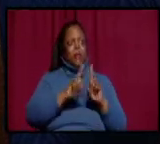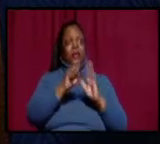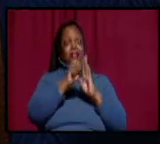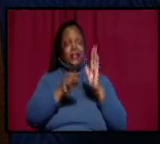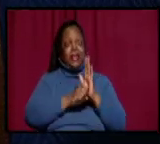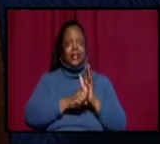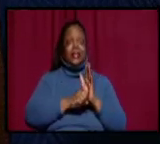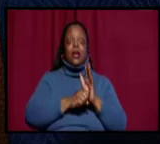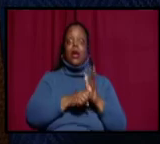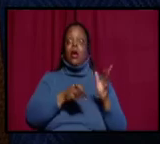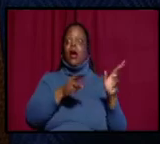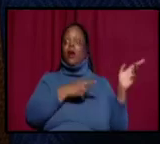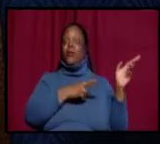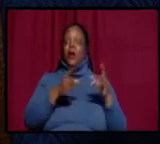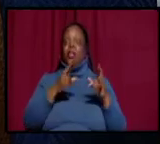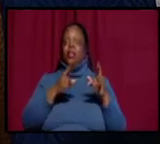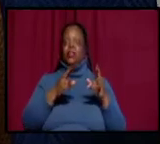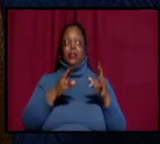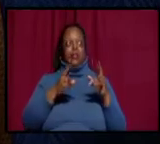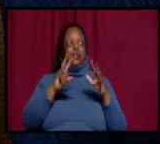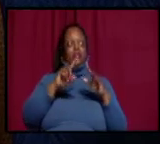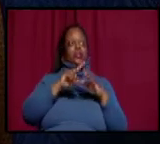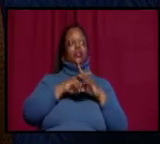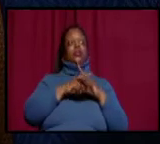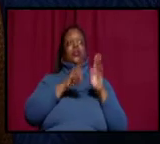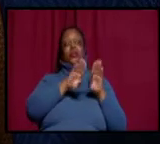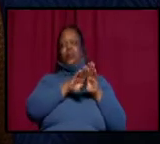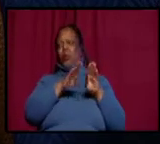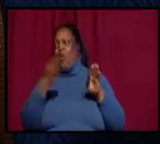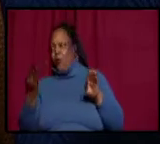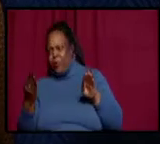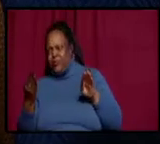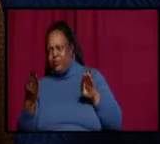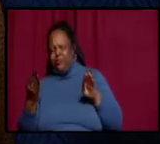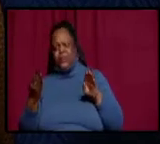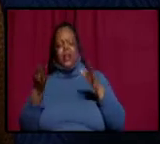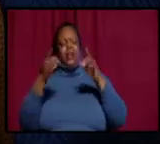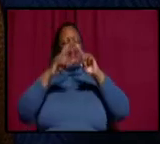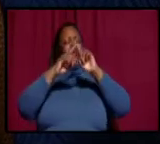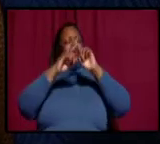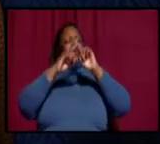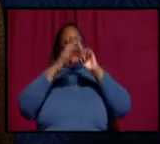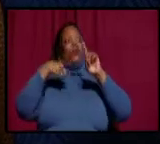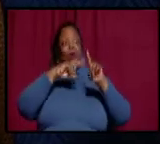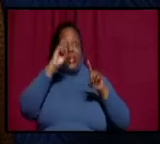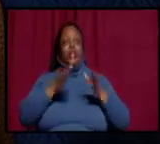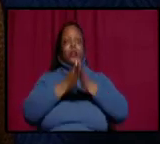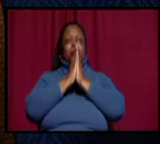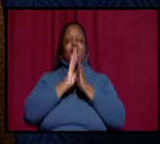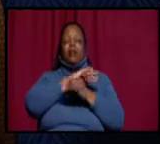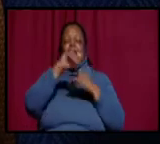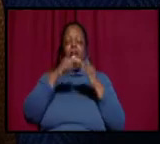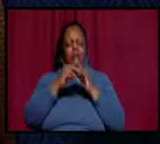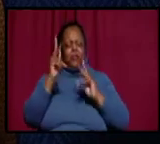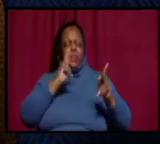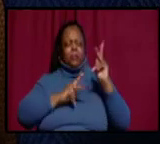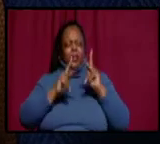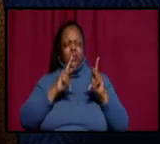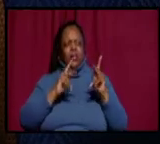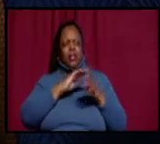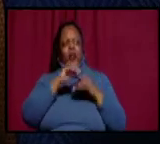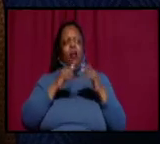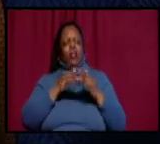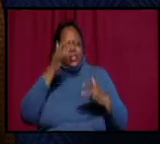beginning to open back up? I tell you all, we have to pray, because even the scientists and the